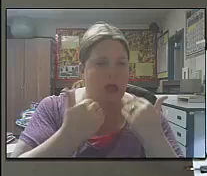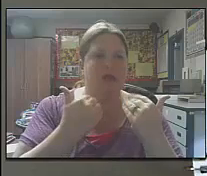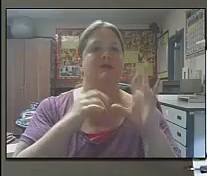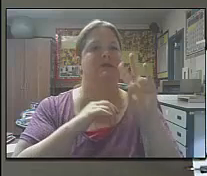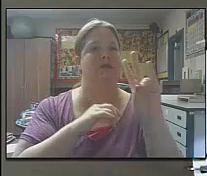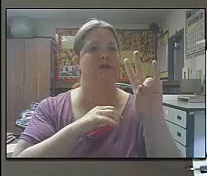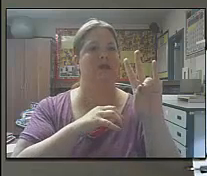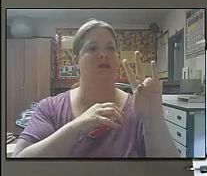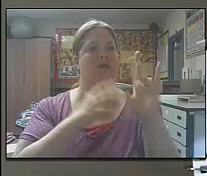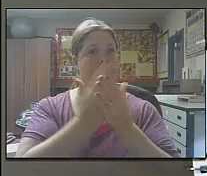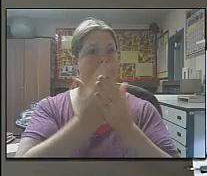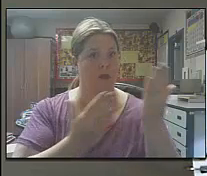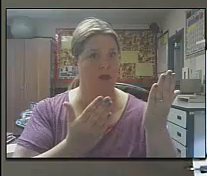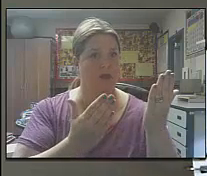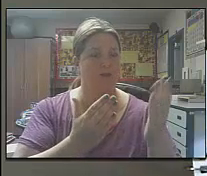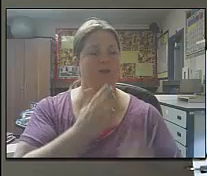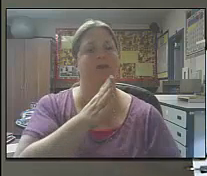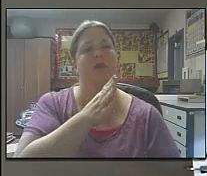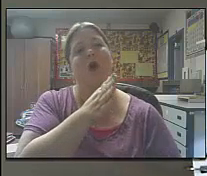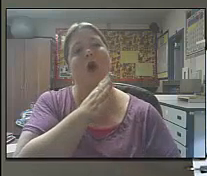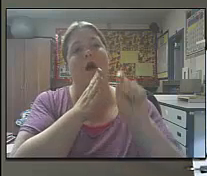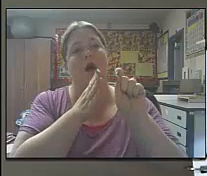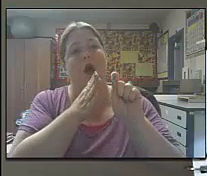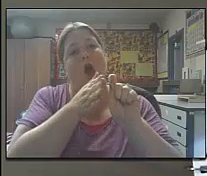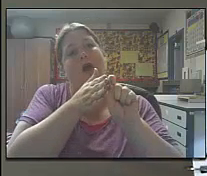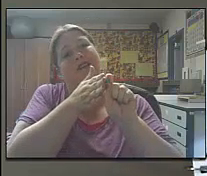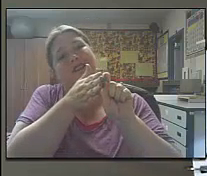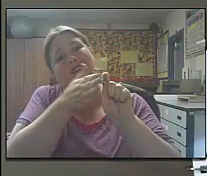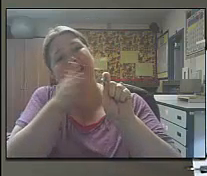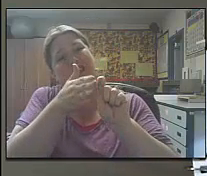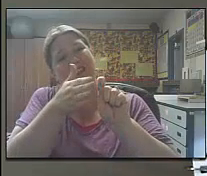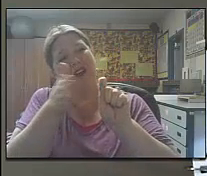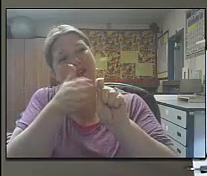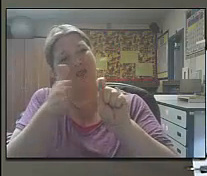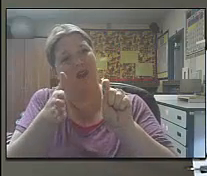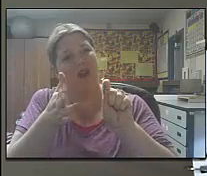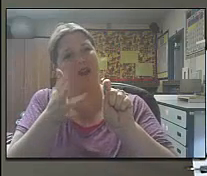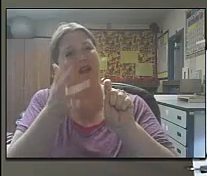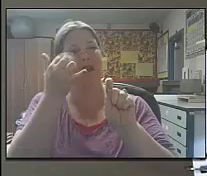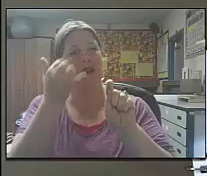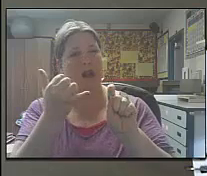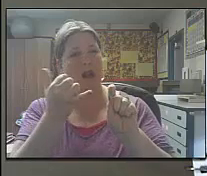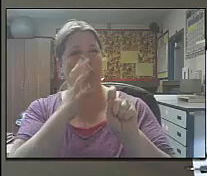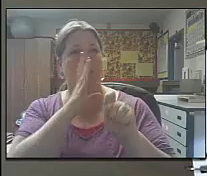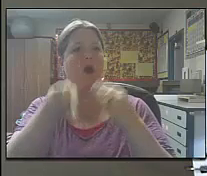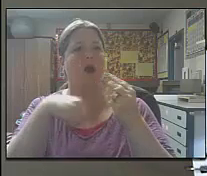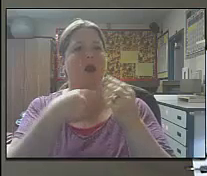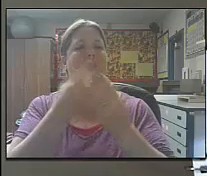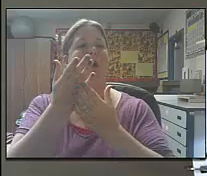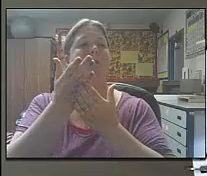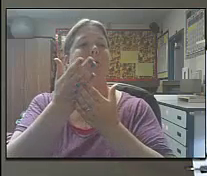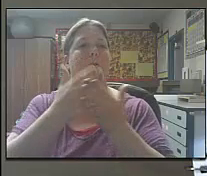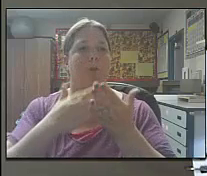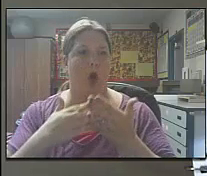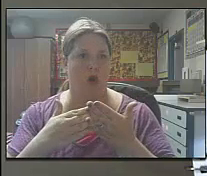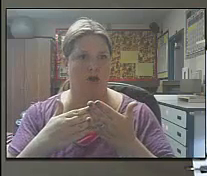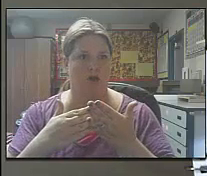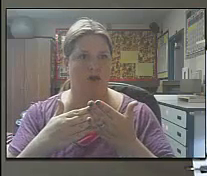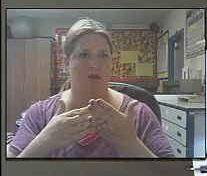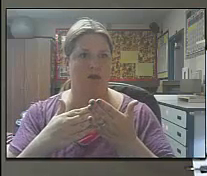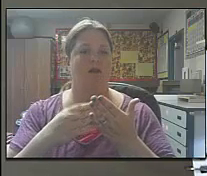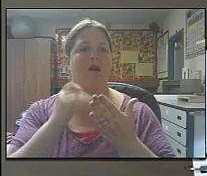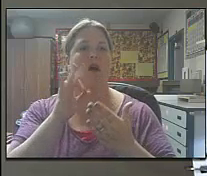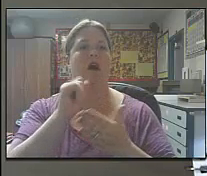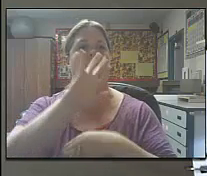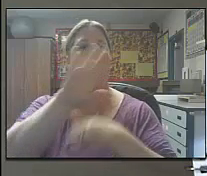something. On the other side, now we're talking about a part of a